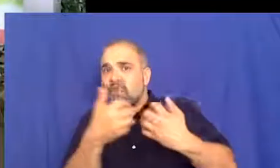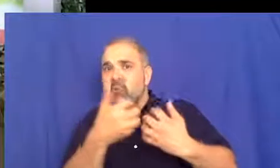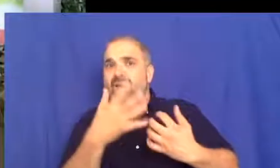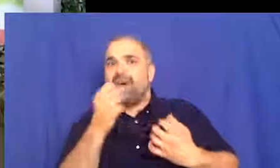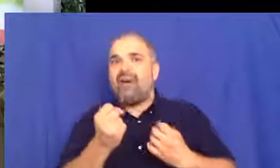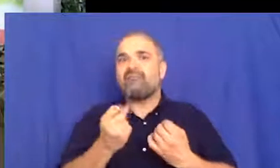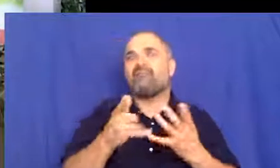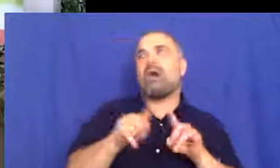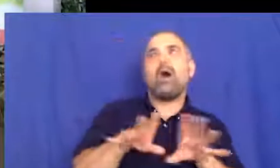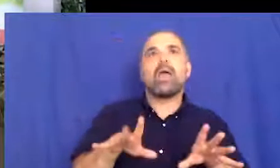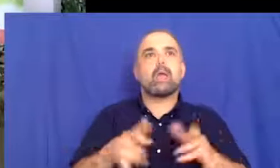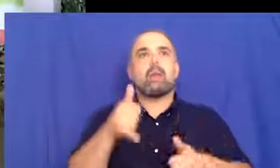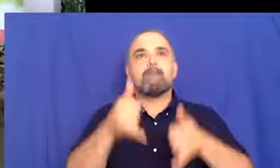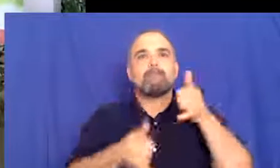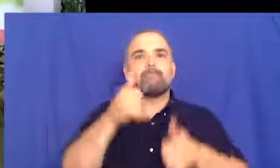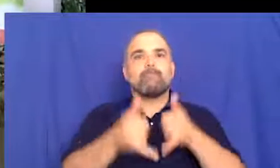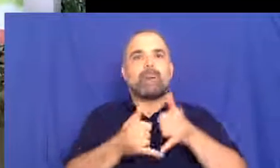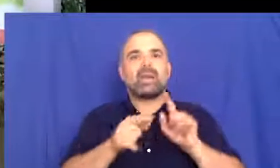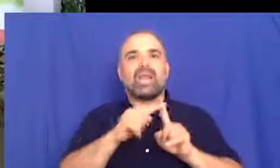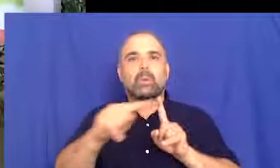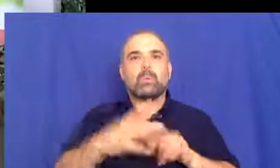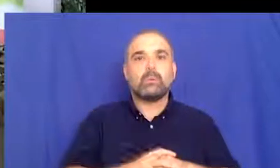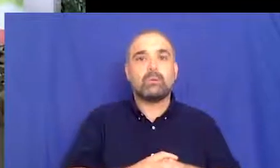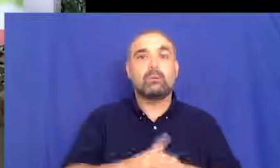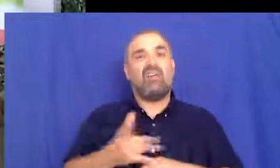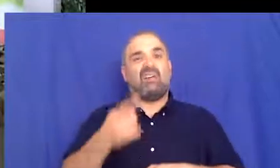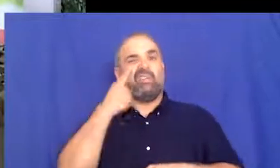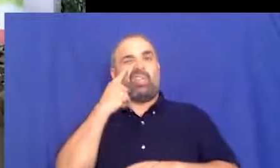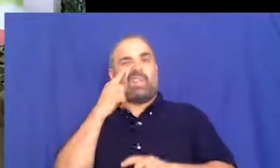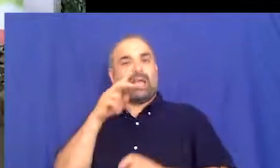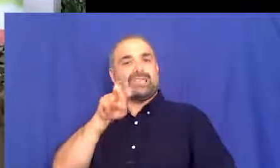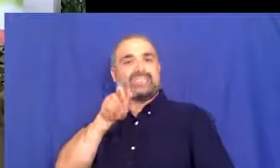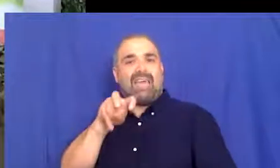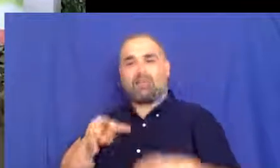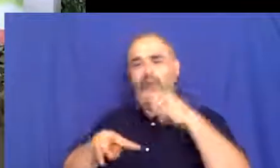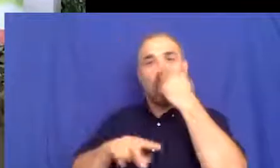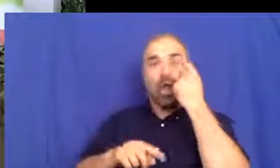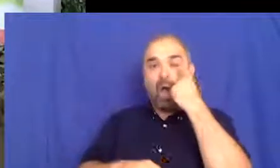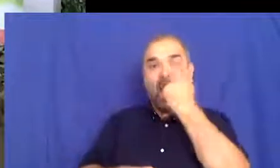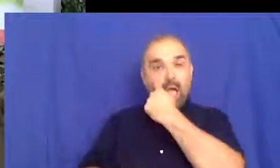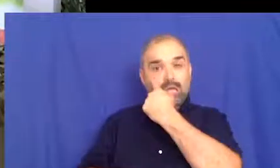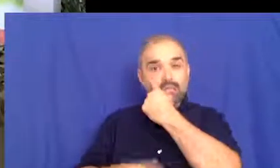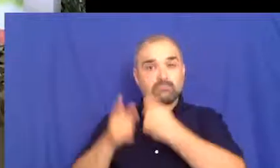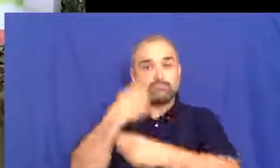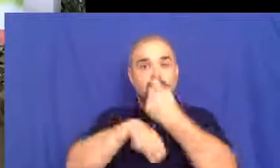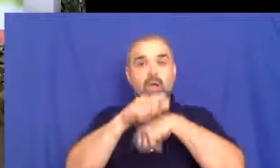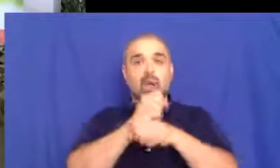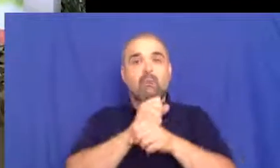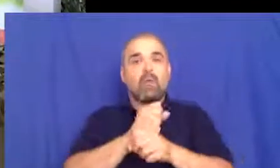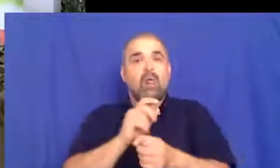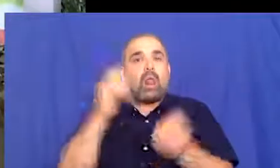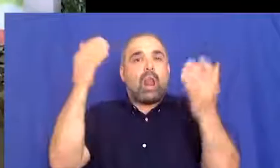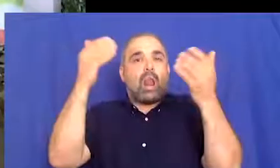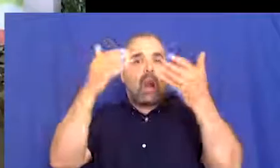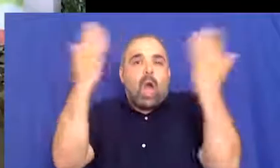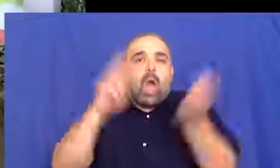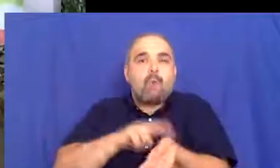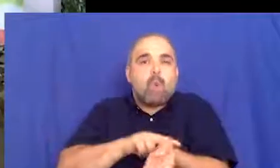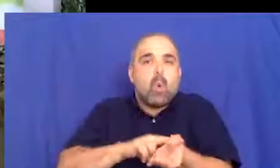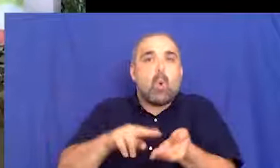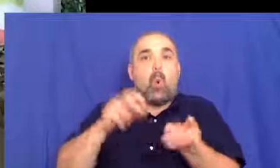underneath there. So we normally tend to see their eyes go in like a milky white or blue colour when they come up to shed. And then a couple of days